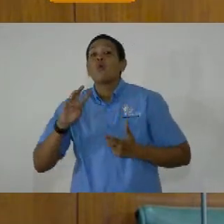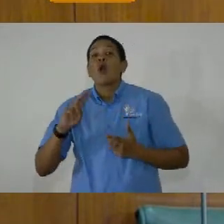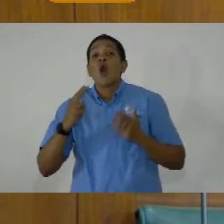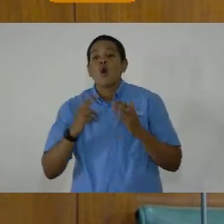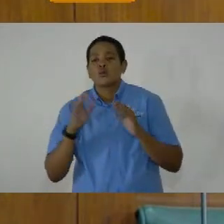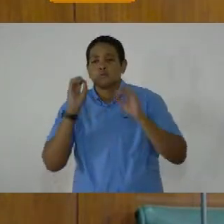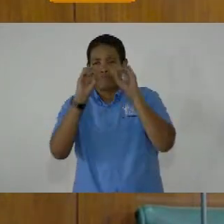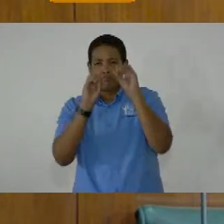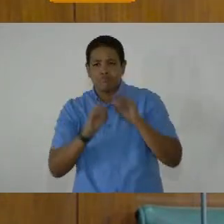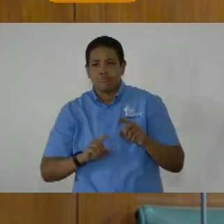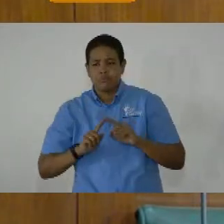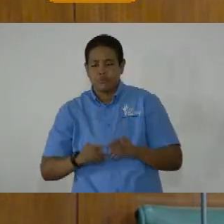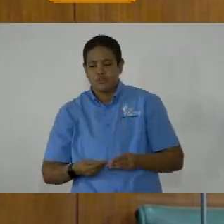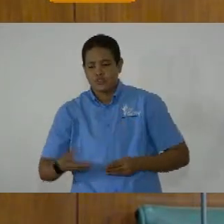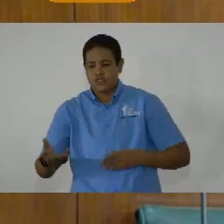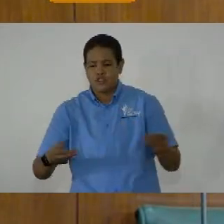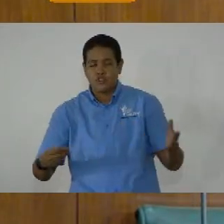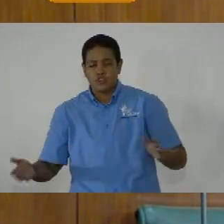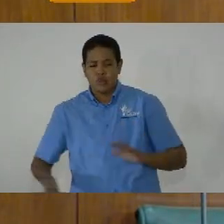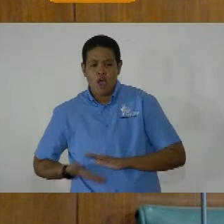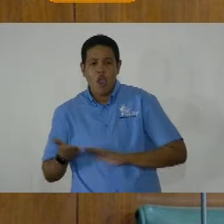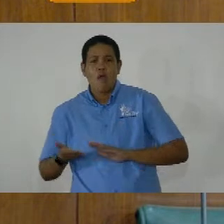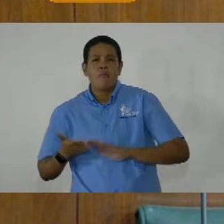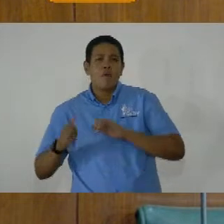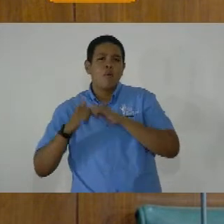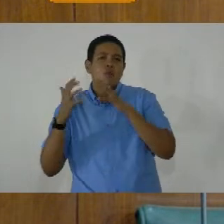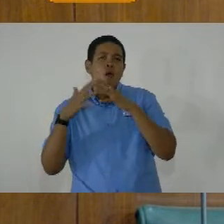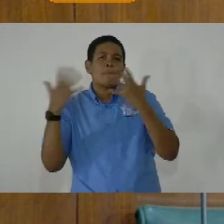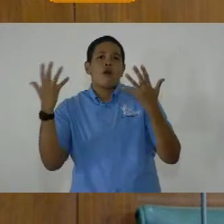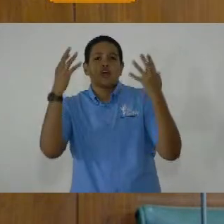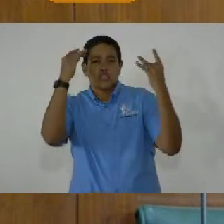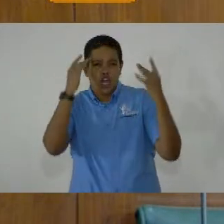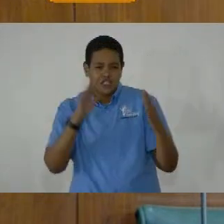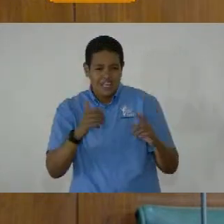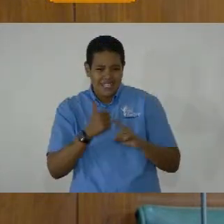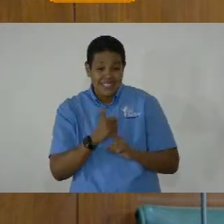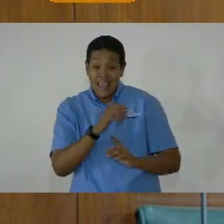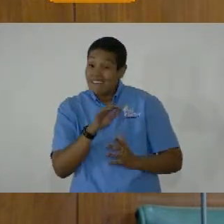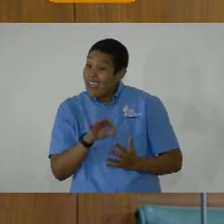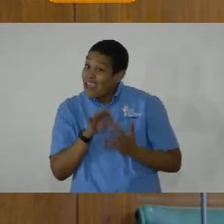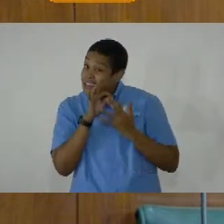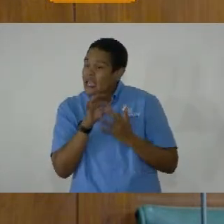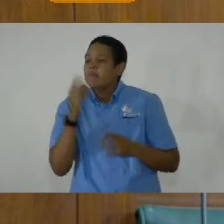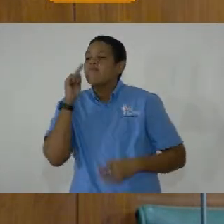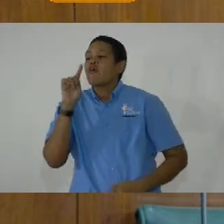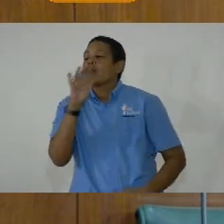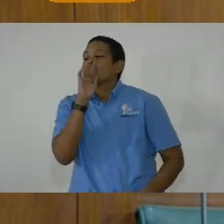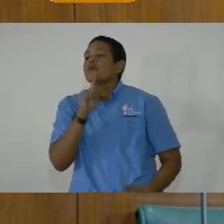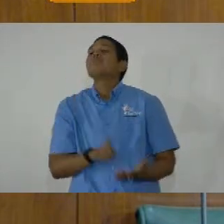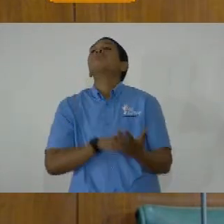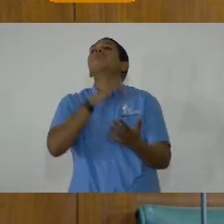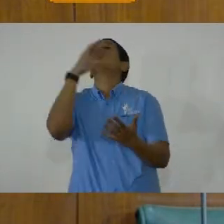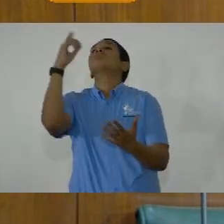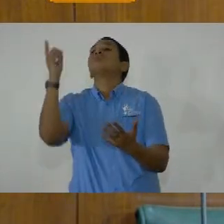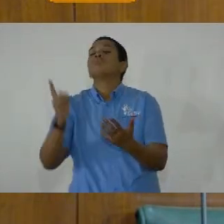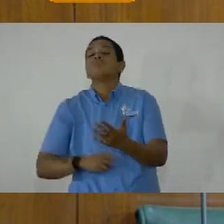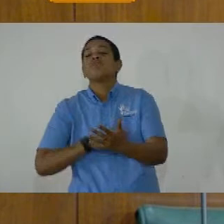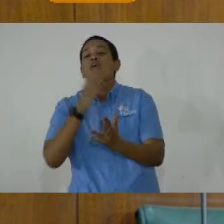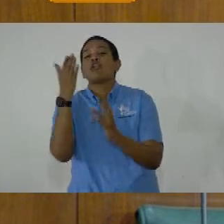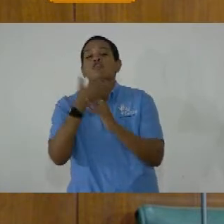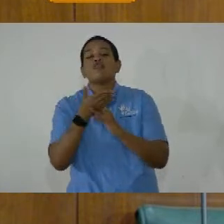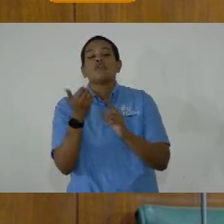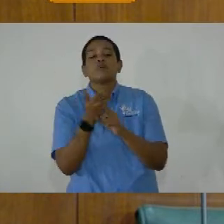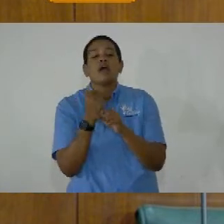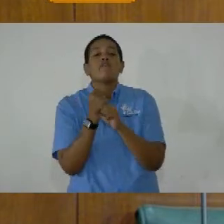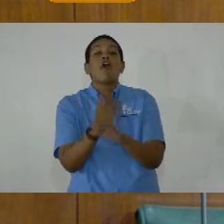distribution operated without much concern, except for the occasional disruption caused